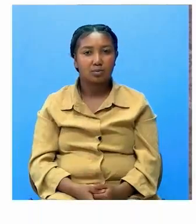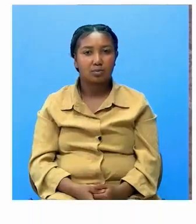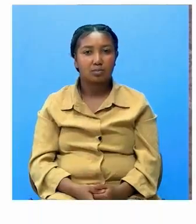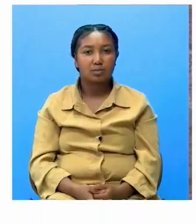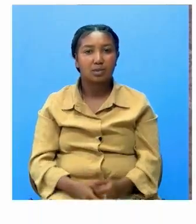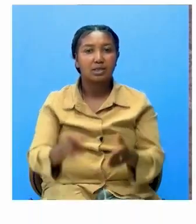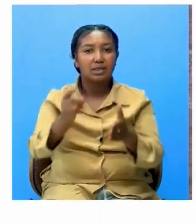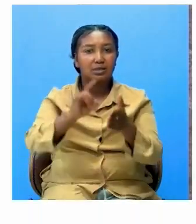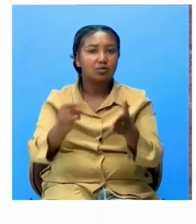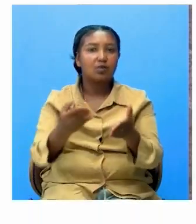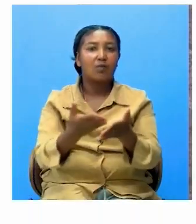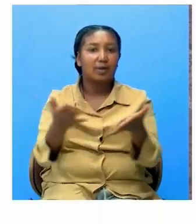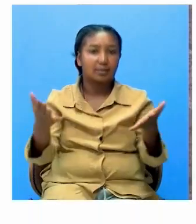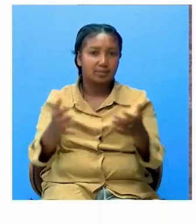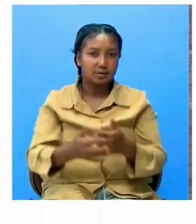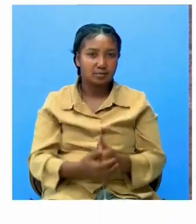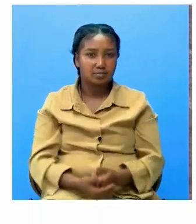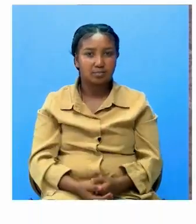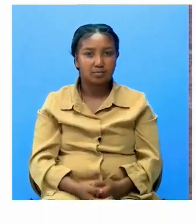List of items.